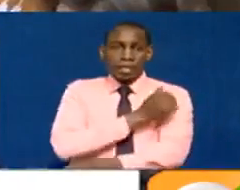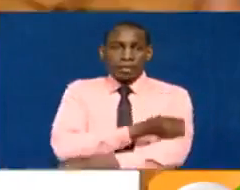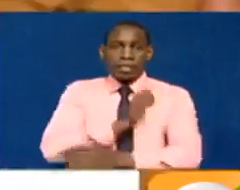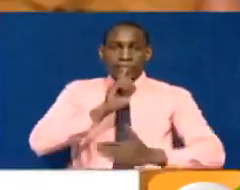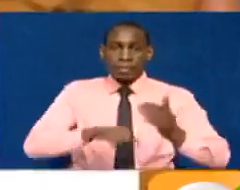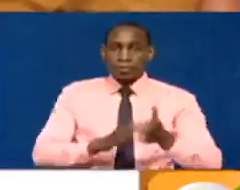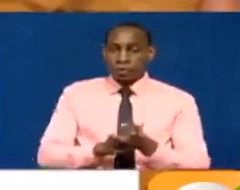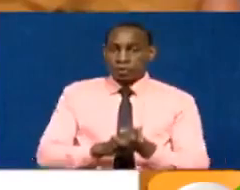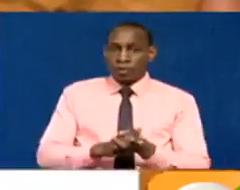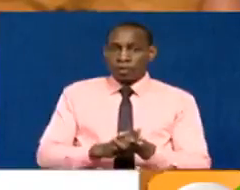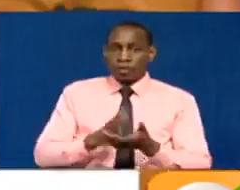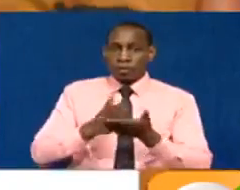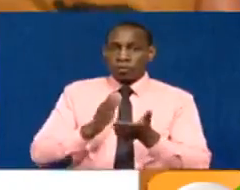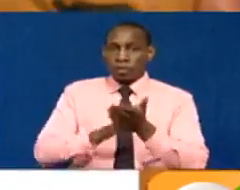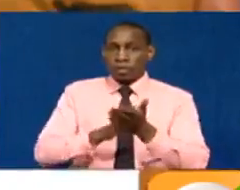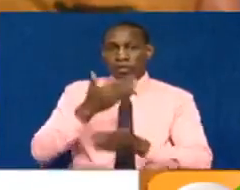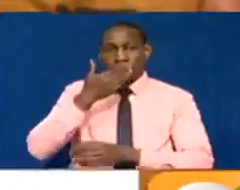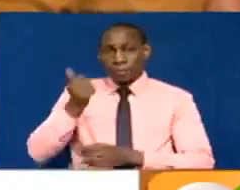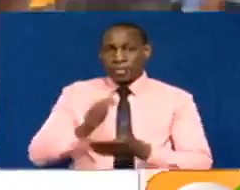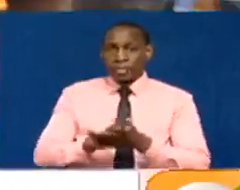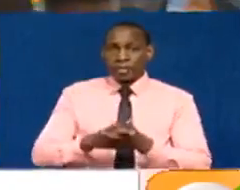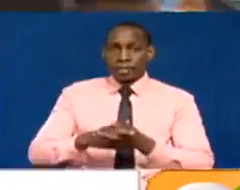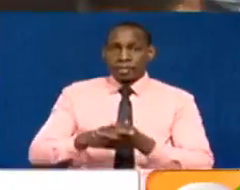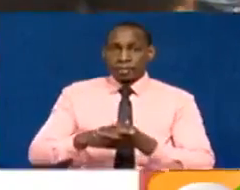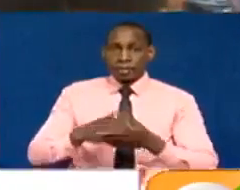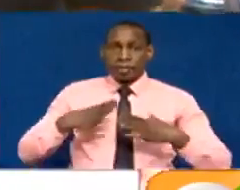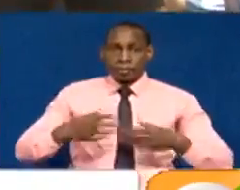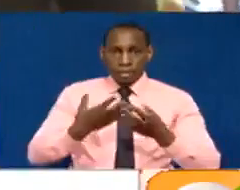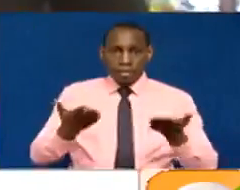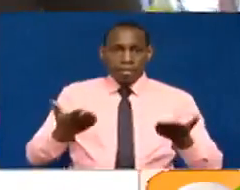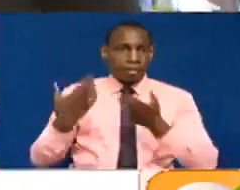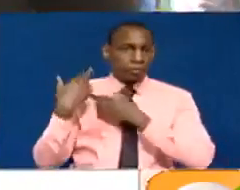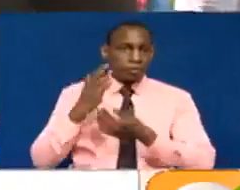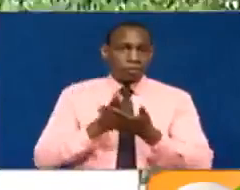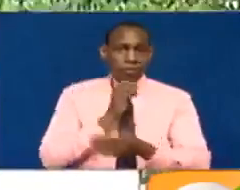said that it will make appropriate recommendations if those blamed are found culpable.